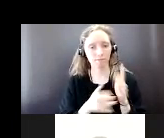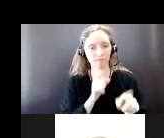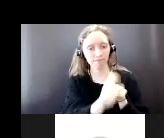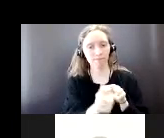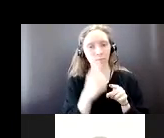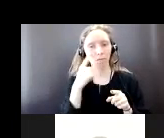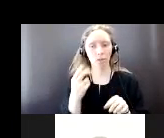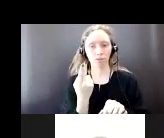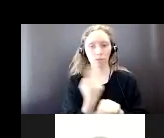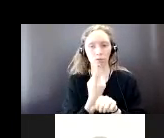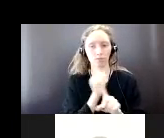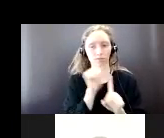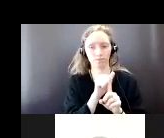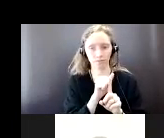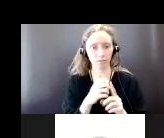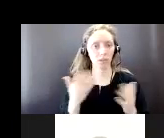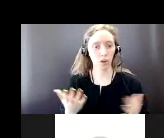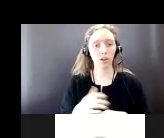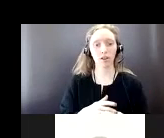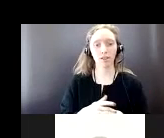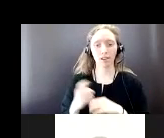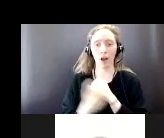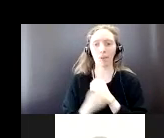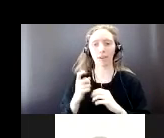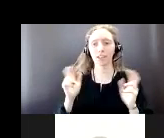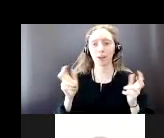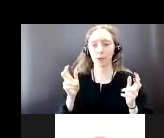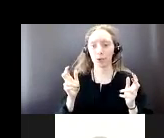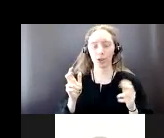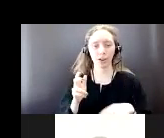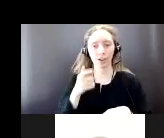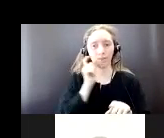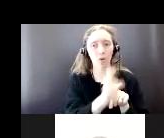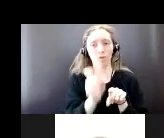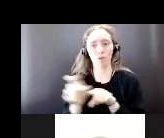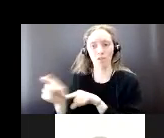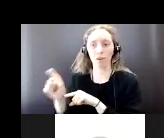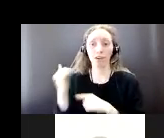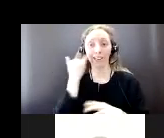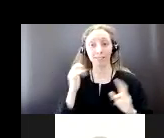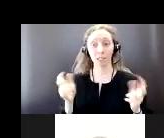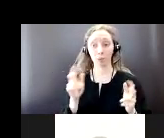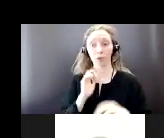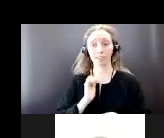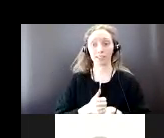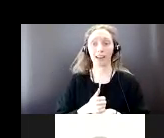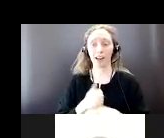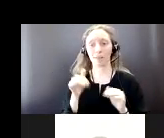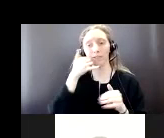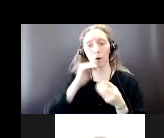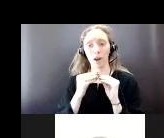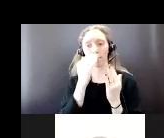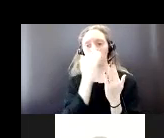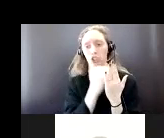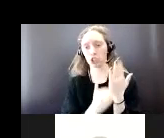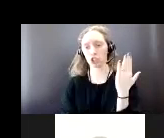completely computer generated. They have the ability to dial so many phone numbers at once. So it's not like, you know, 20 years ago where they had to dial the